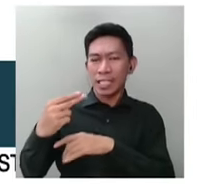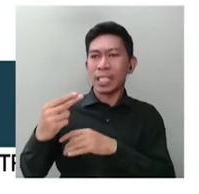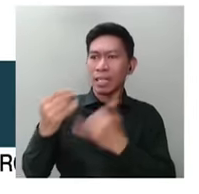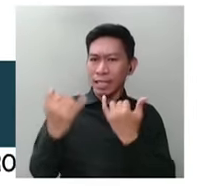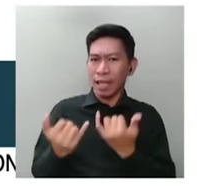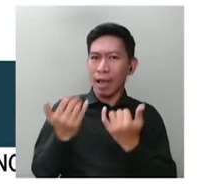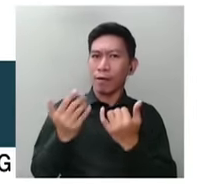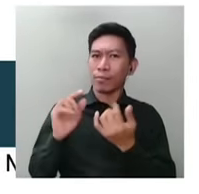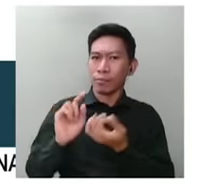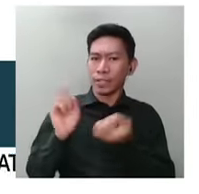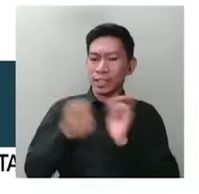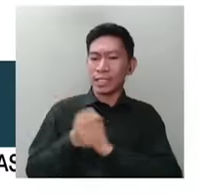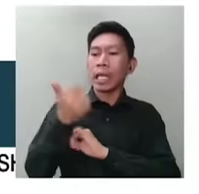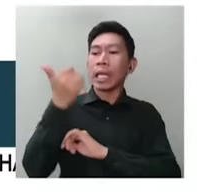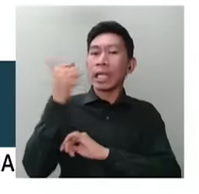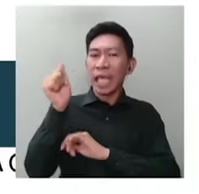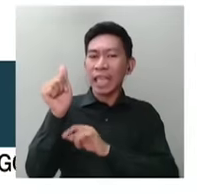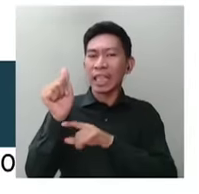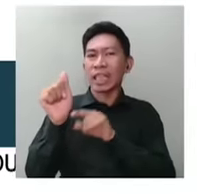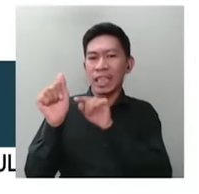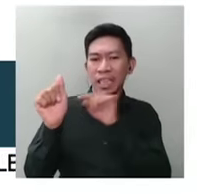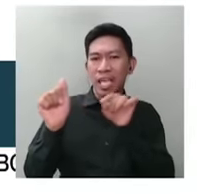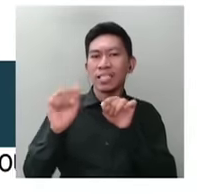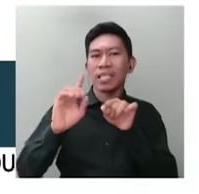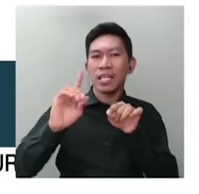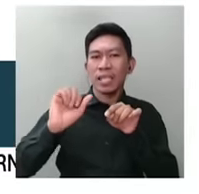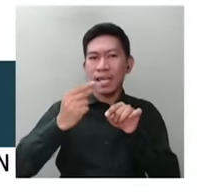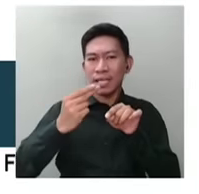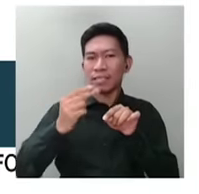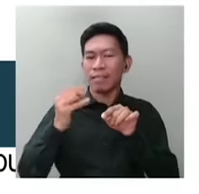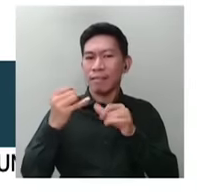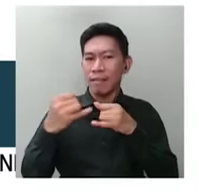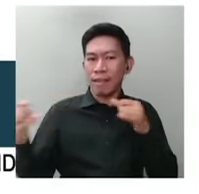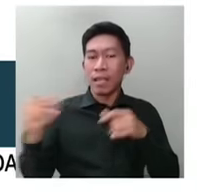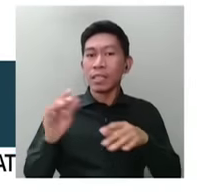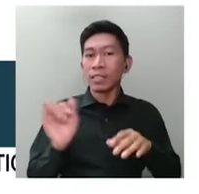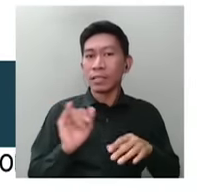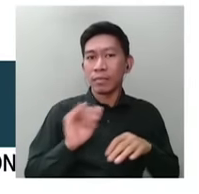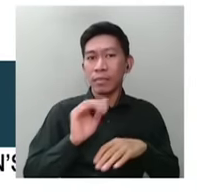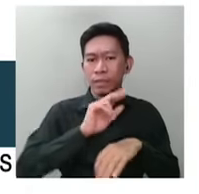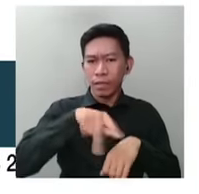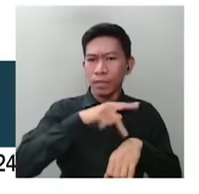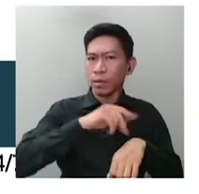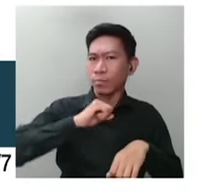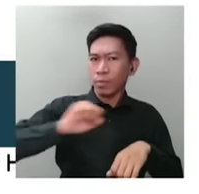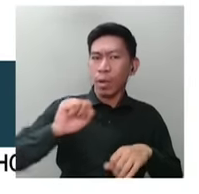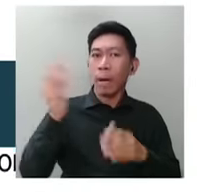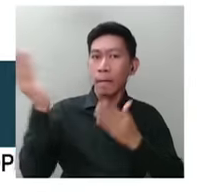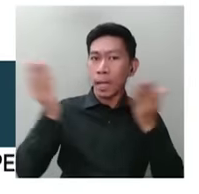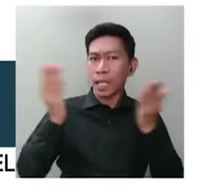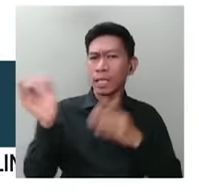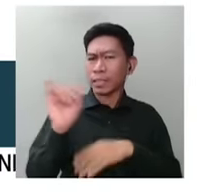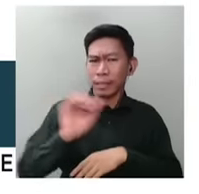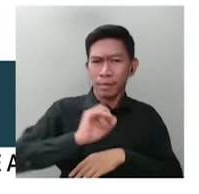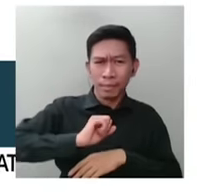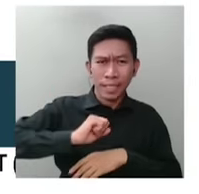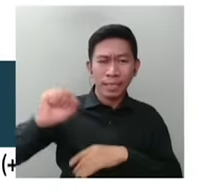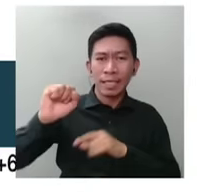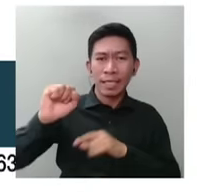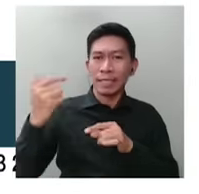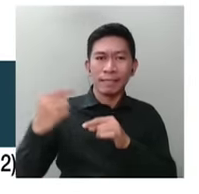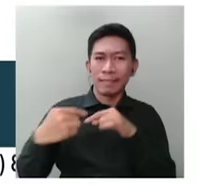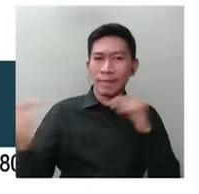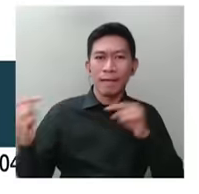Malaysia rejecting that, the Philippines as well rejecting the claim of China. How do you